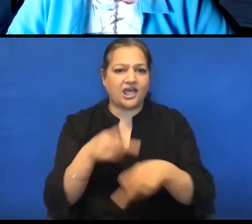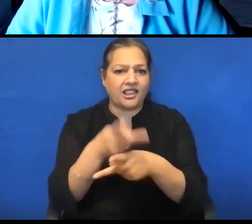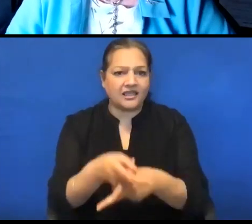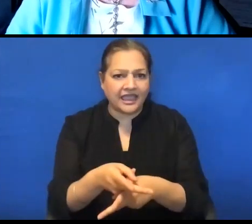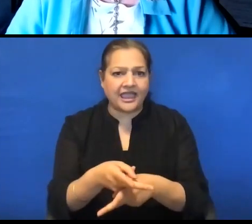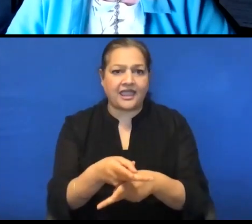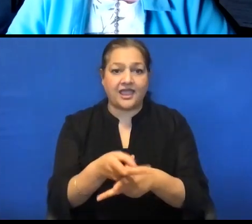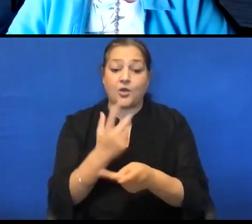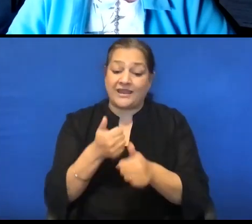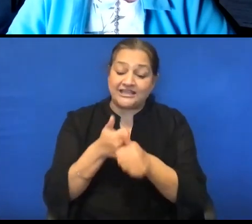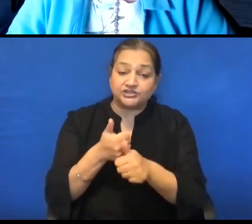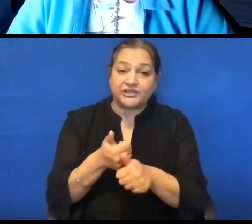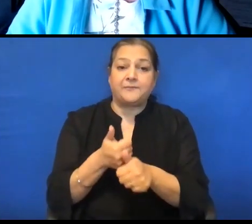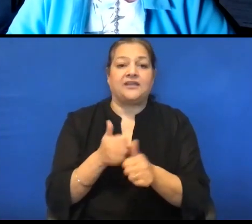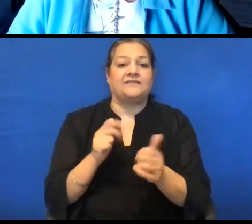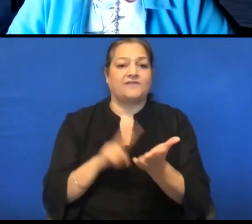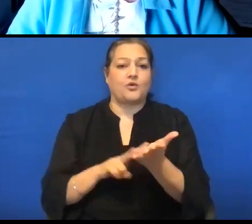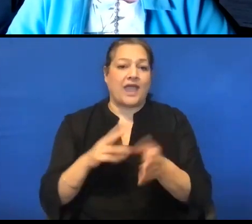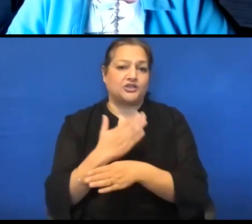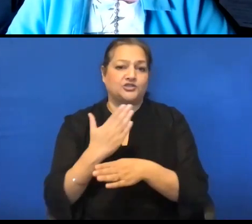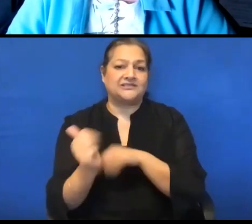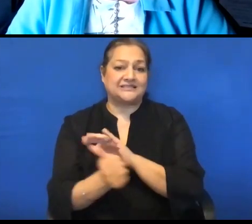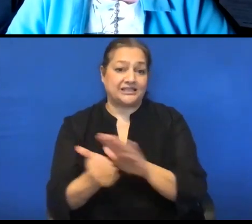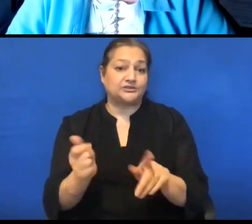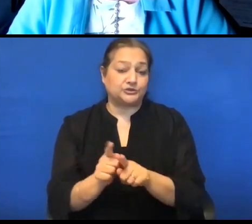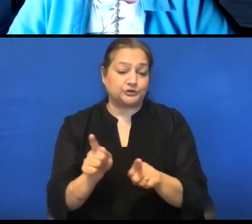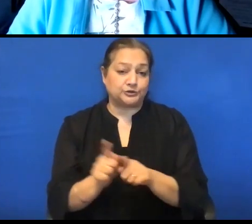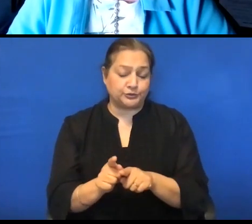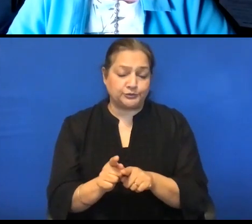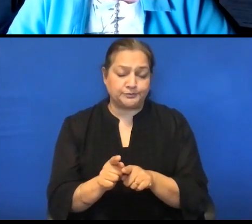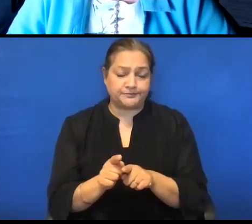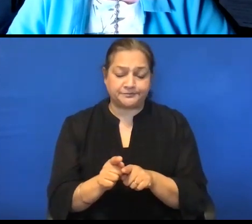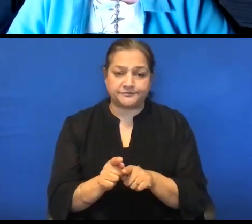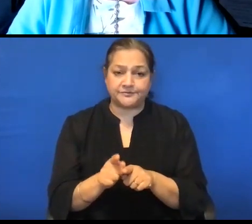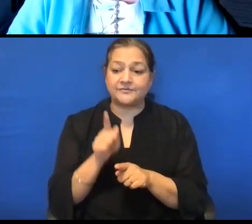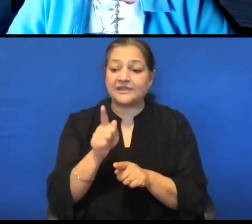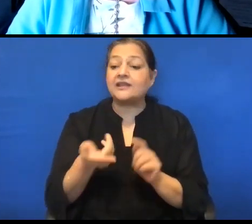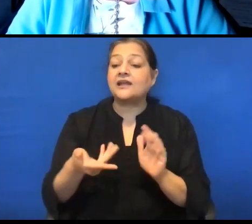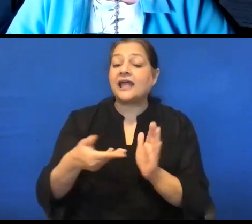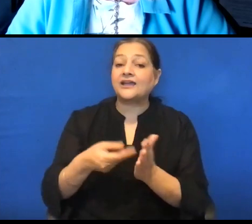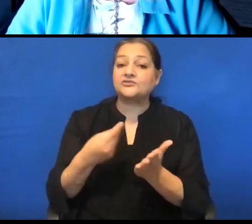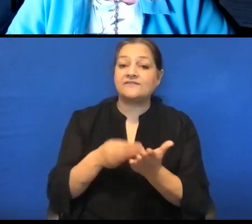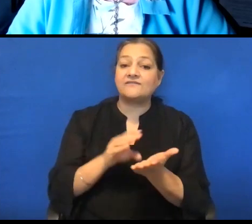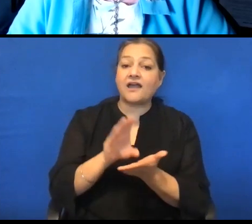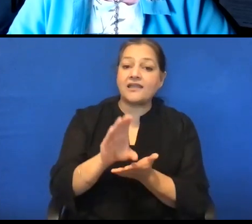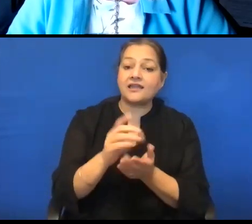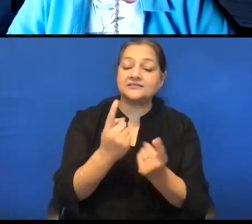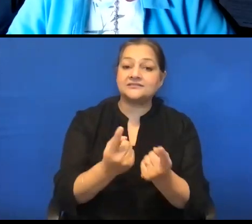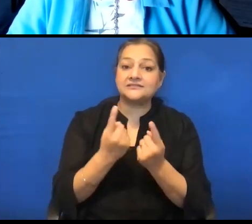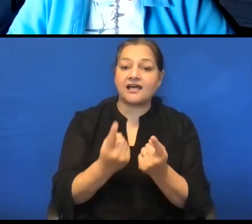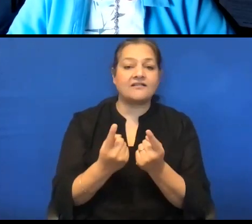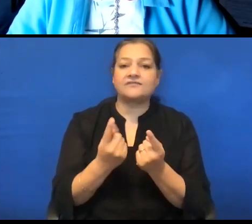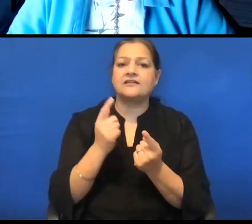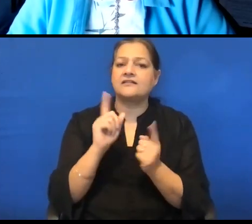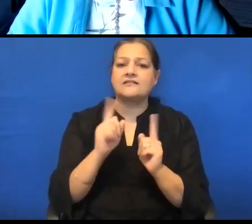vocational skills education too. Yet significant extra finance alone won't make the